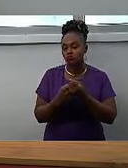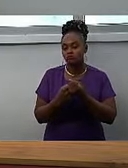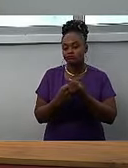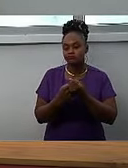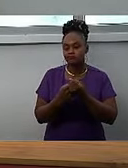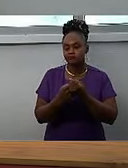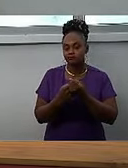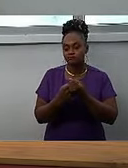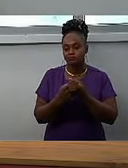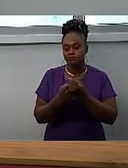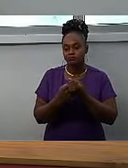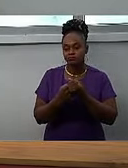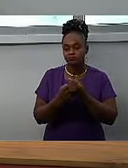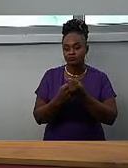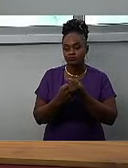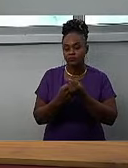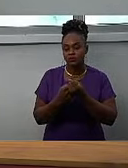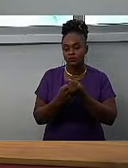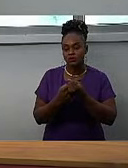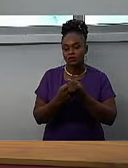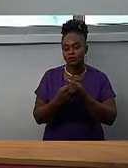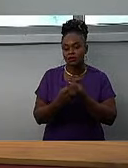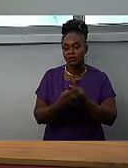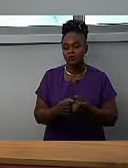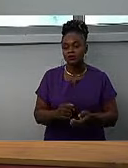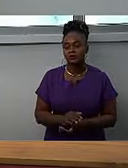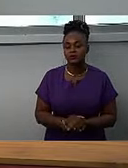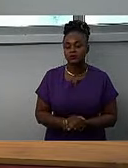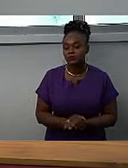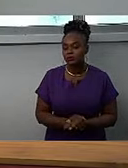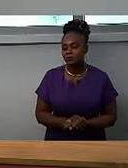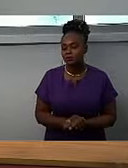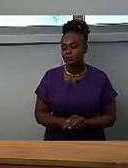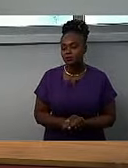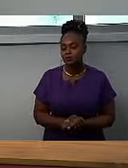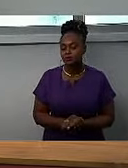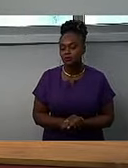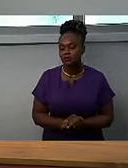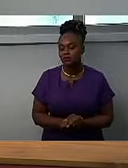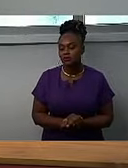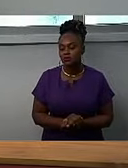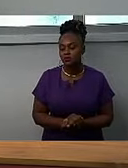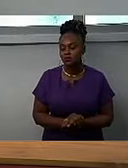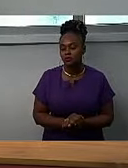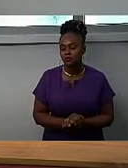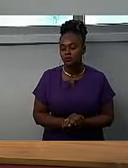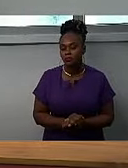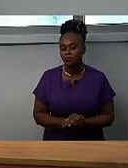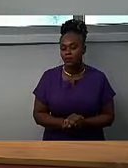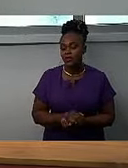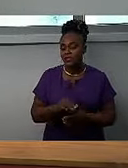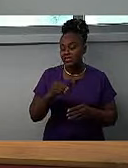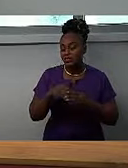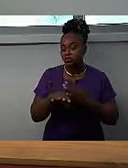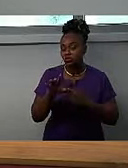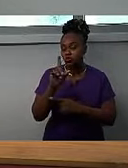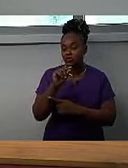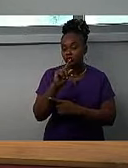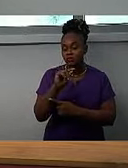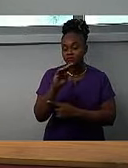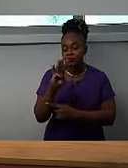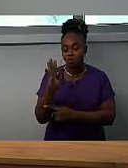and eliminating non-essential departments. Starting in 2024, we will transition